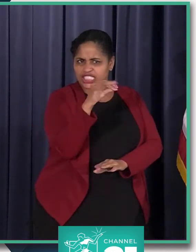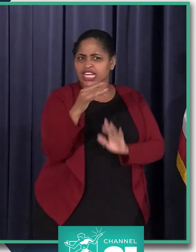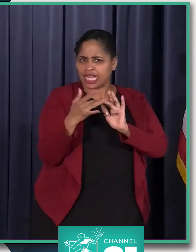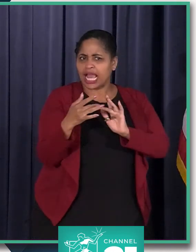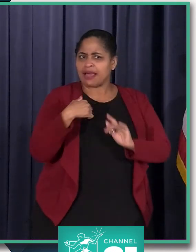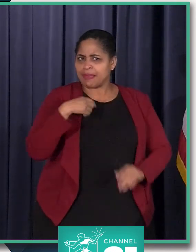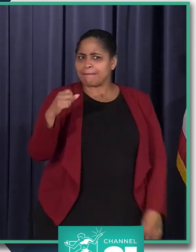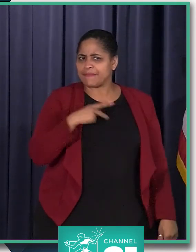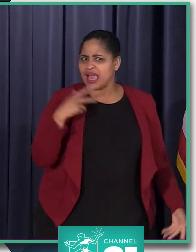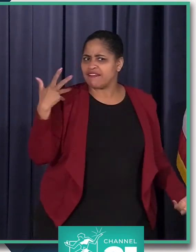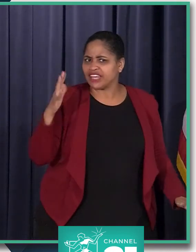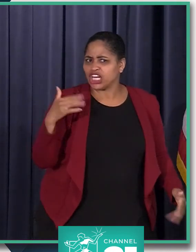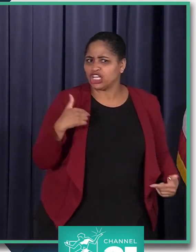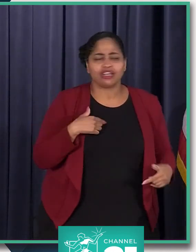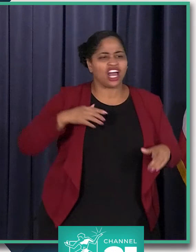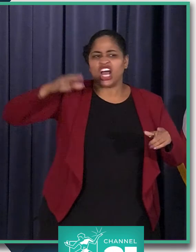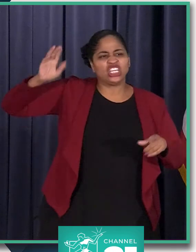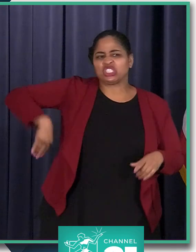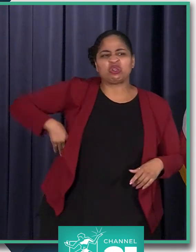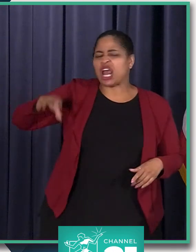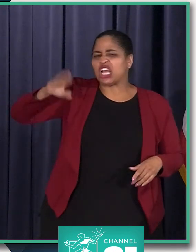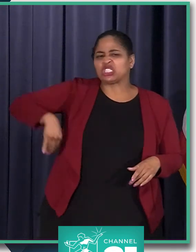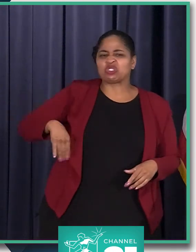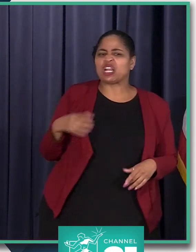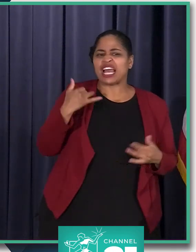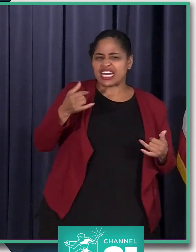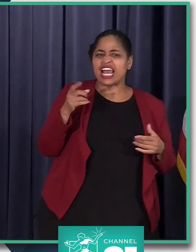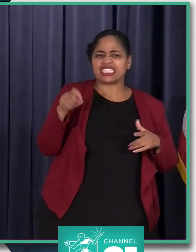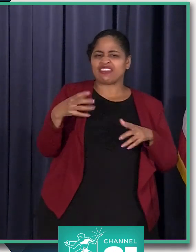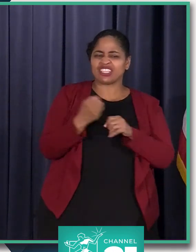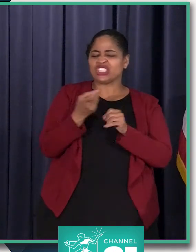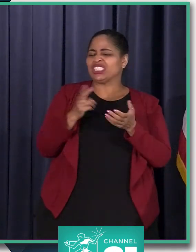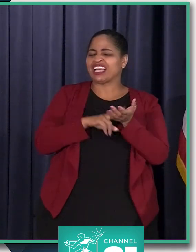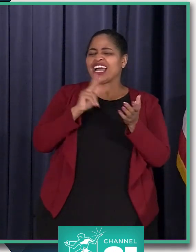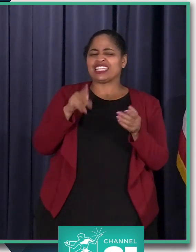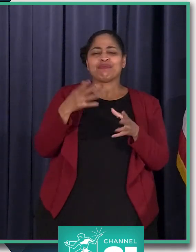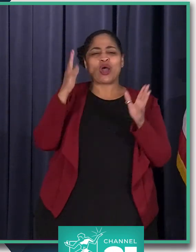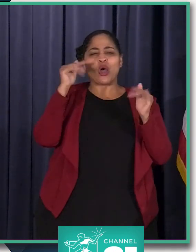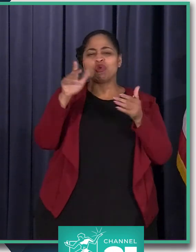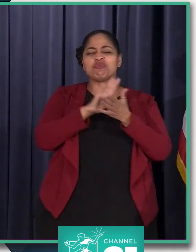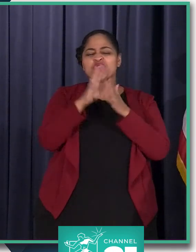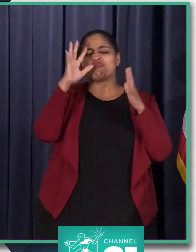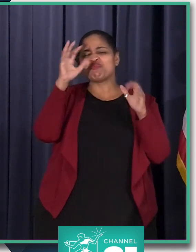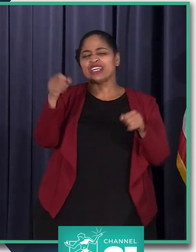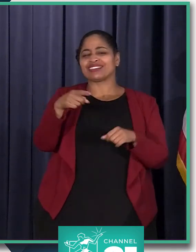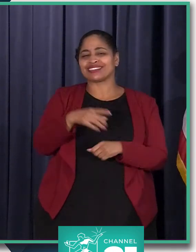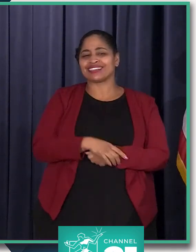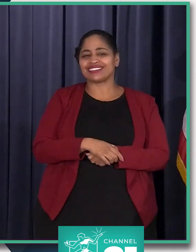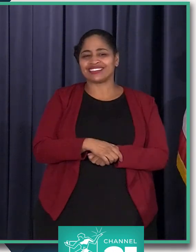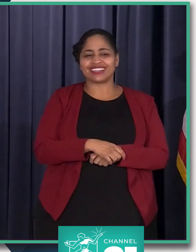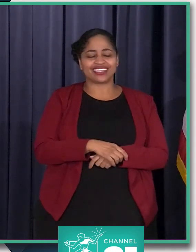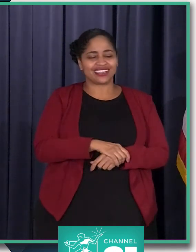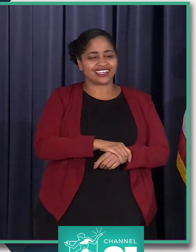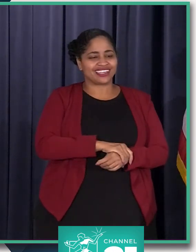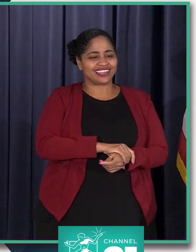with me. It's too late. She's got to get you signed up. All right, I hope you become president of the block club.